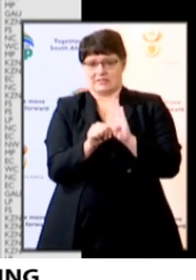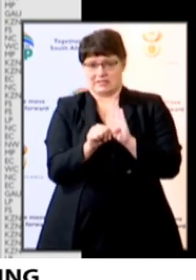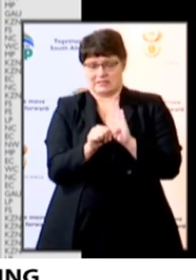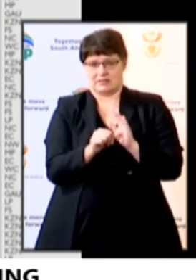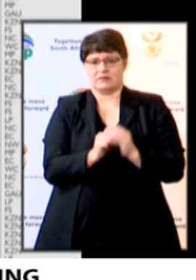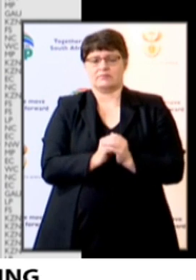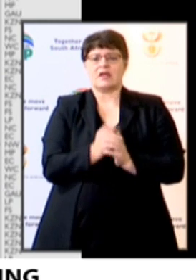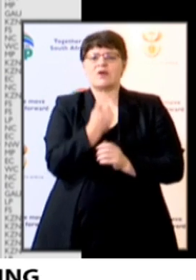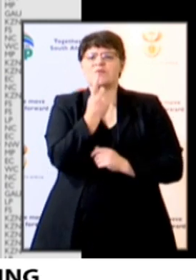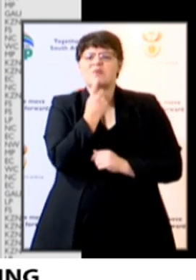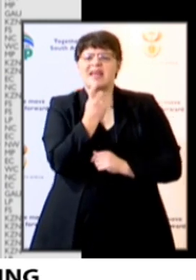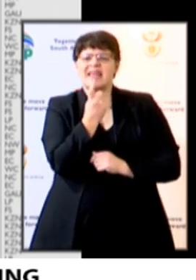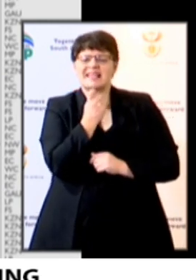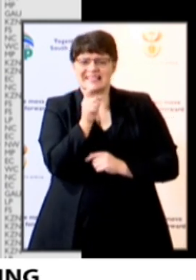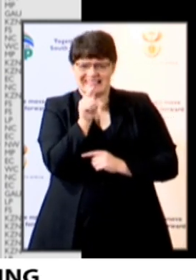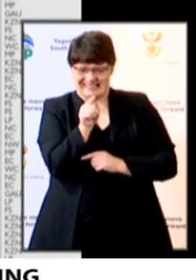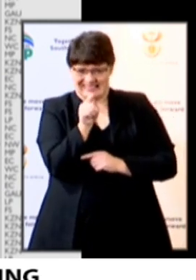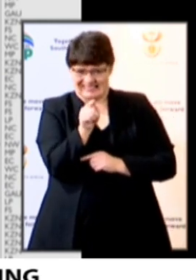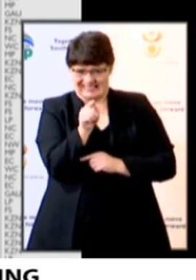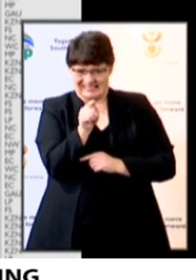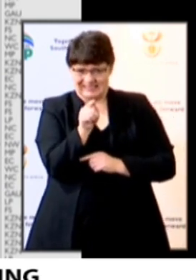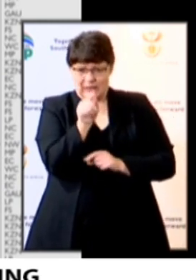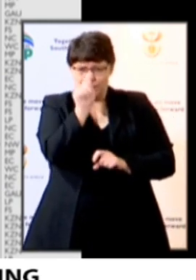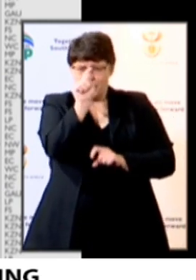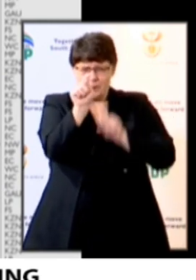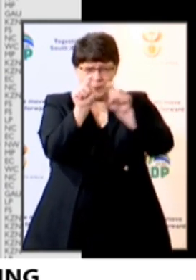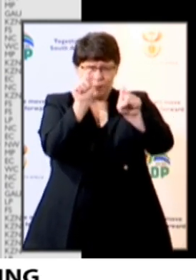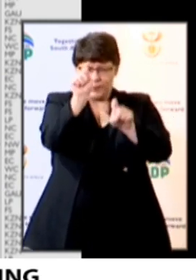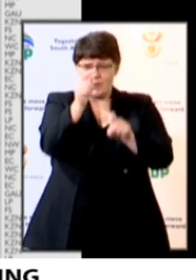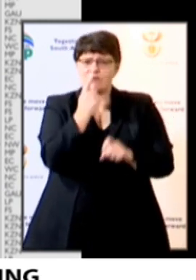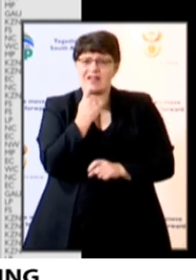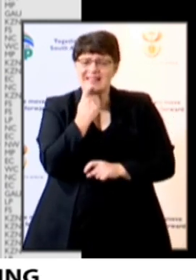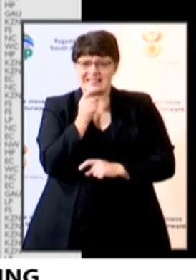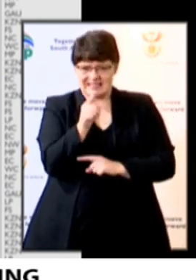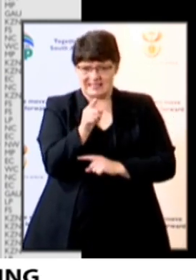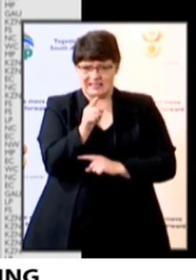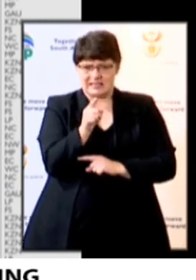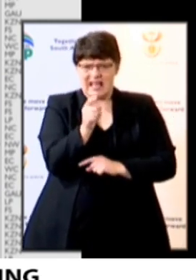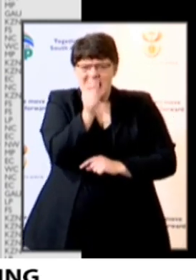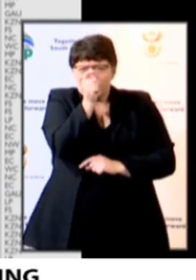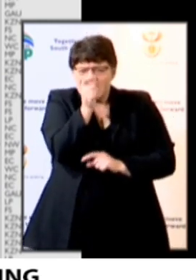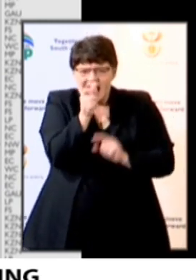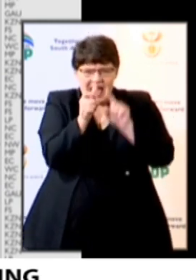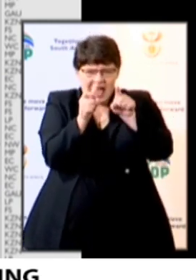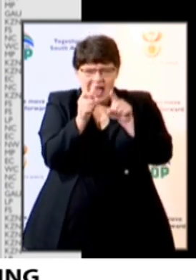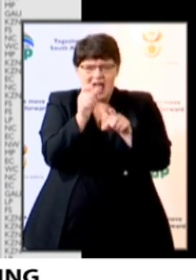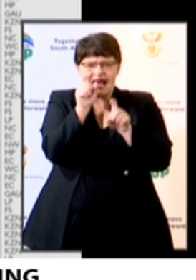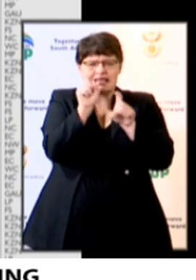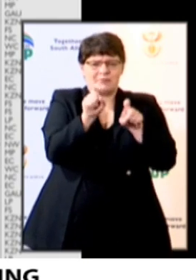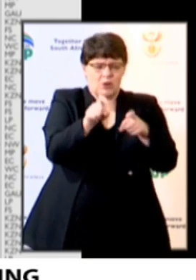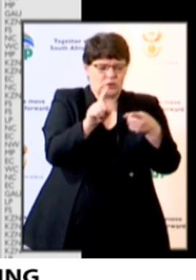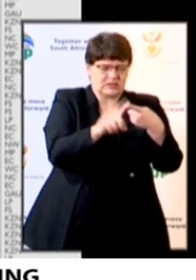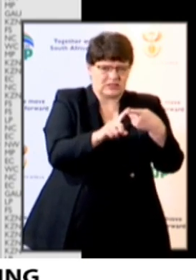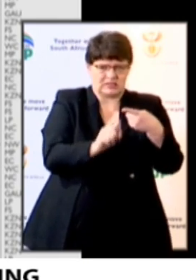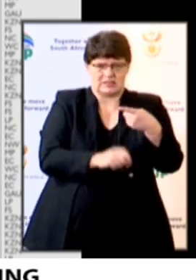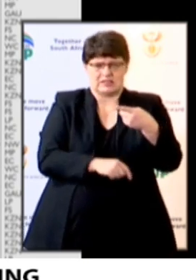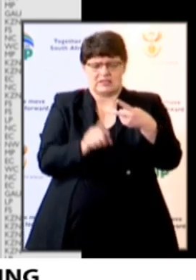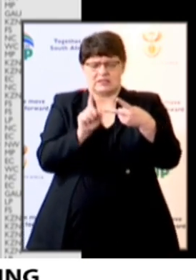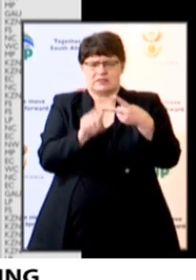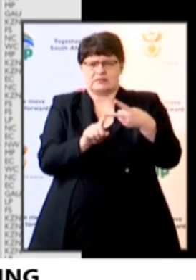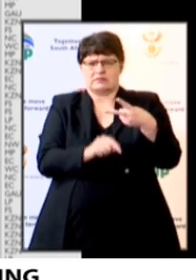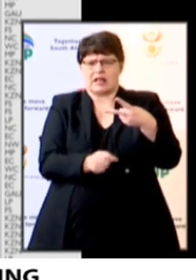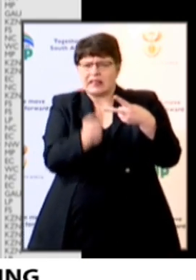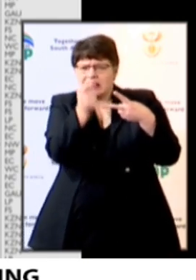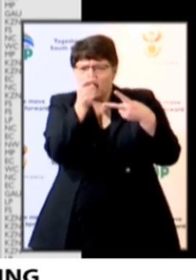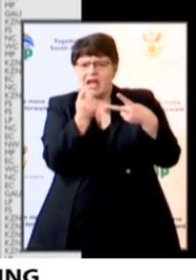The red ones, the red spots, you can see a little red spot around Cape Town. You can see a